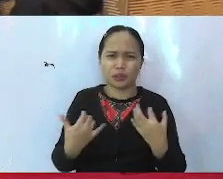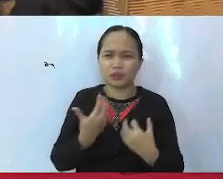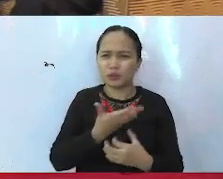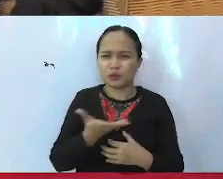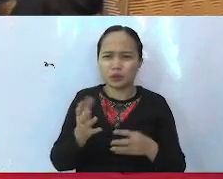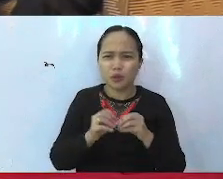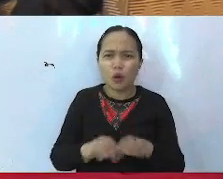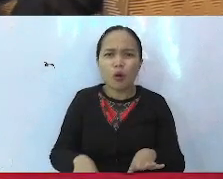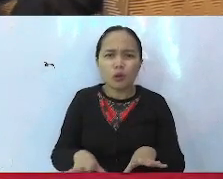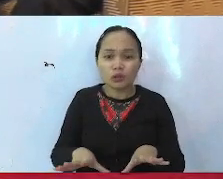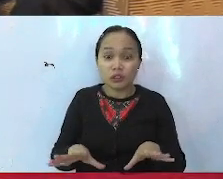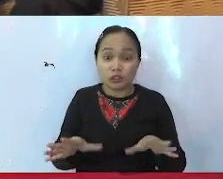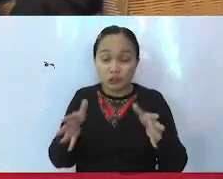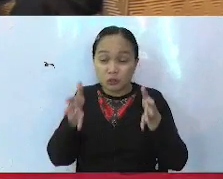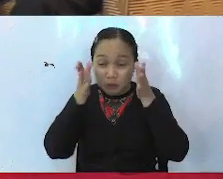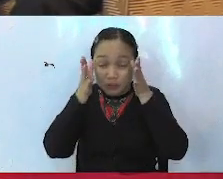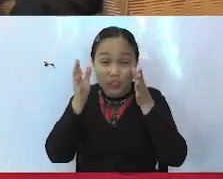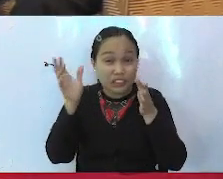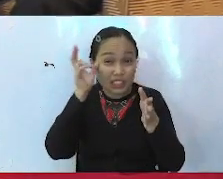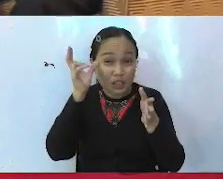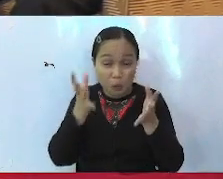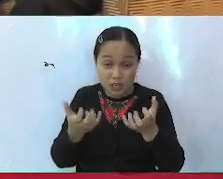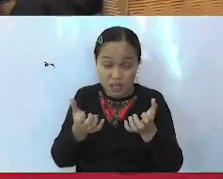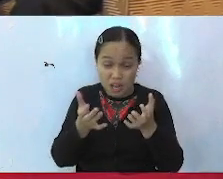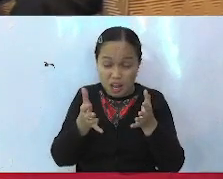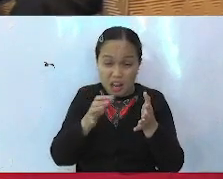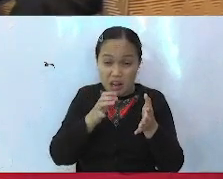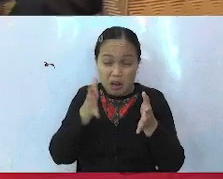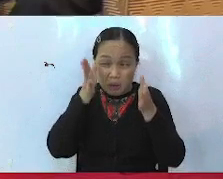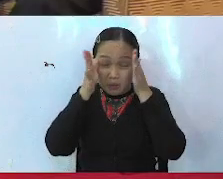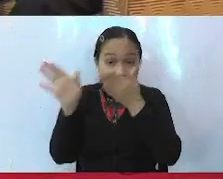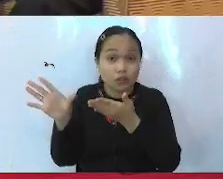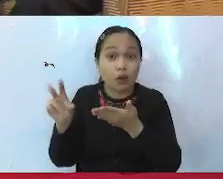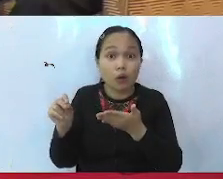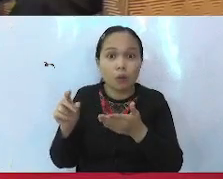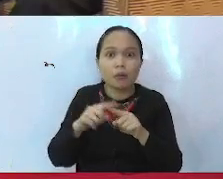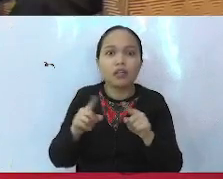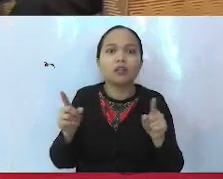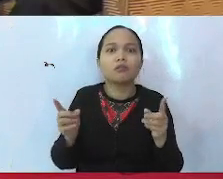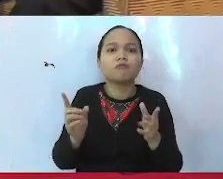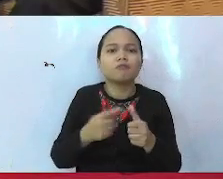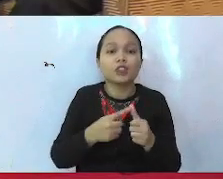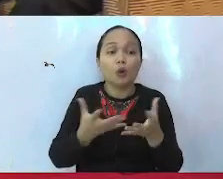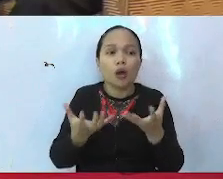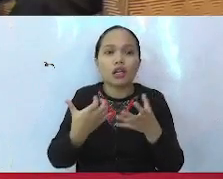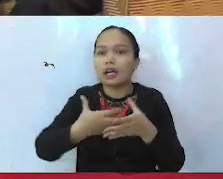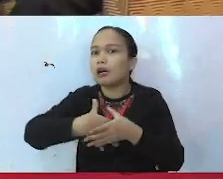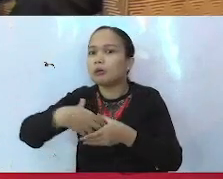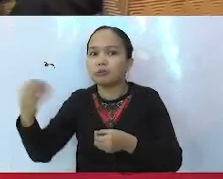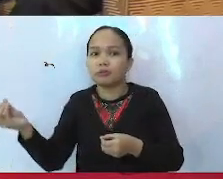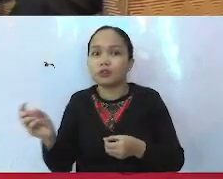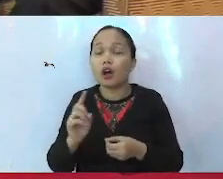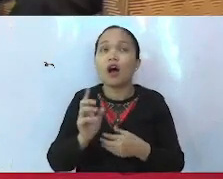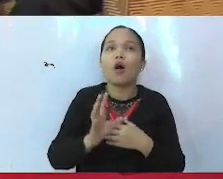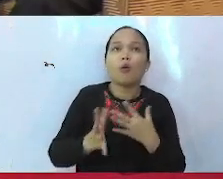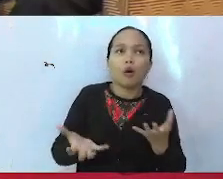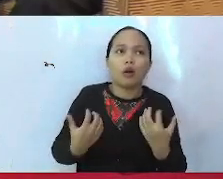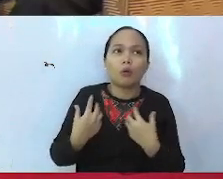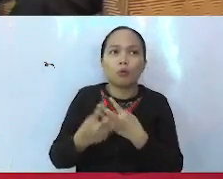wants you off track so He can destroy your life. But it starts with where your eyes are. They want the world. They want the